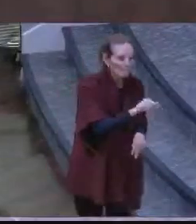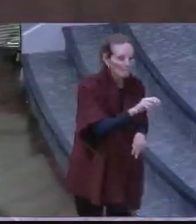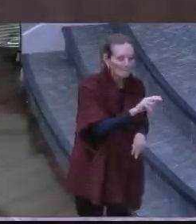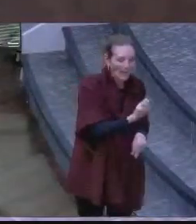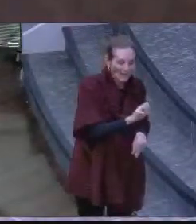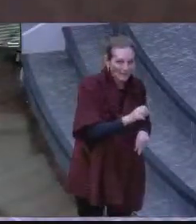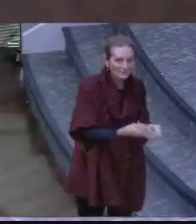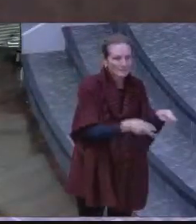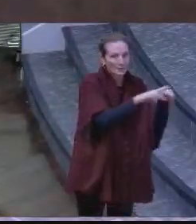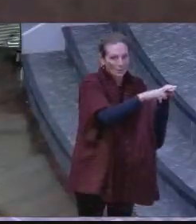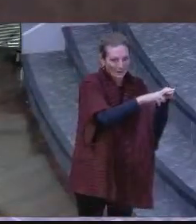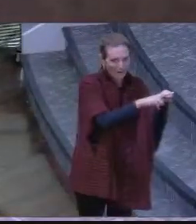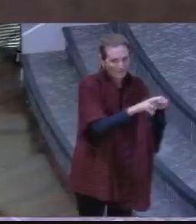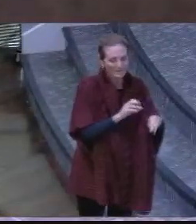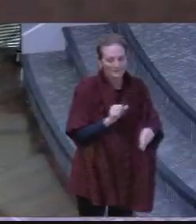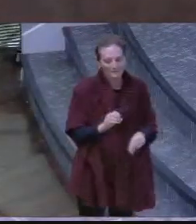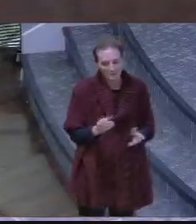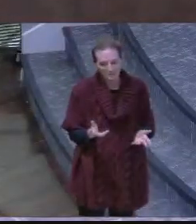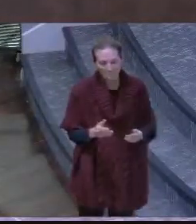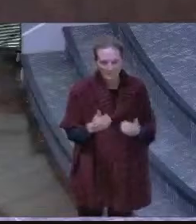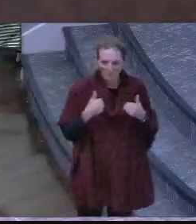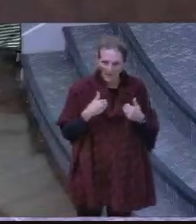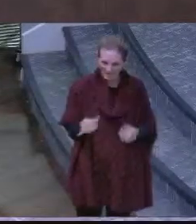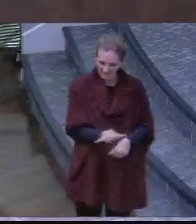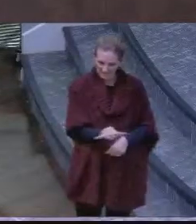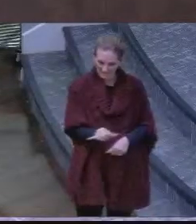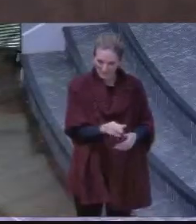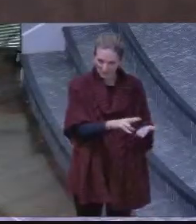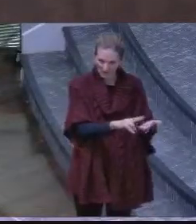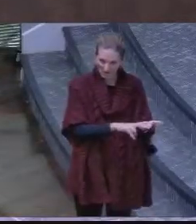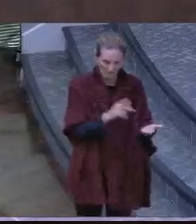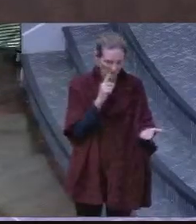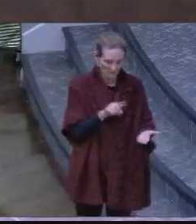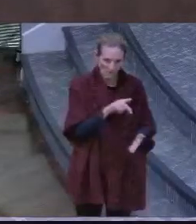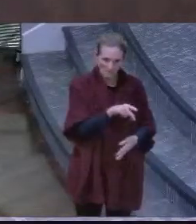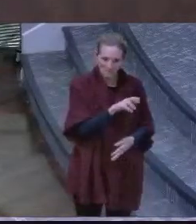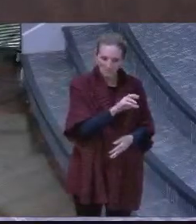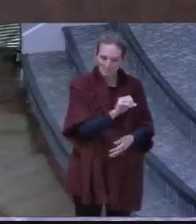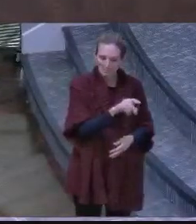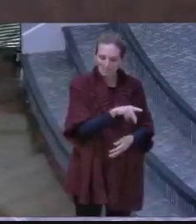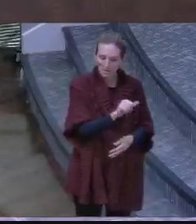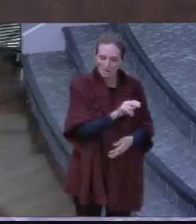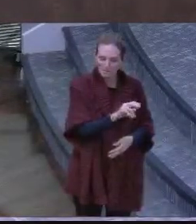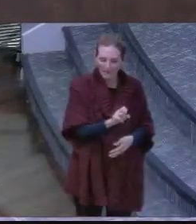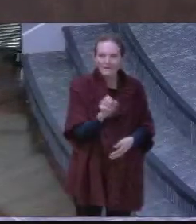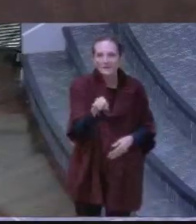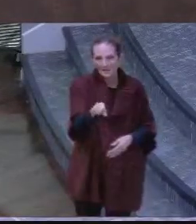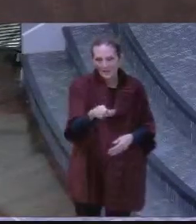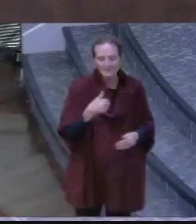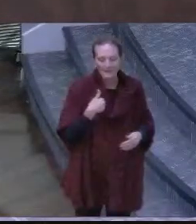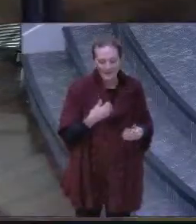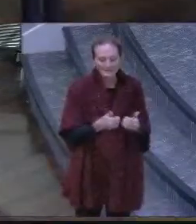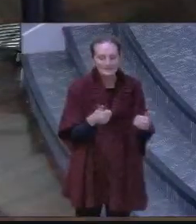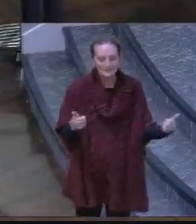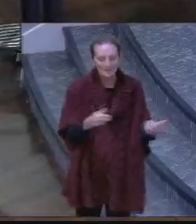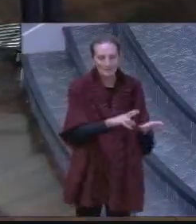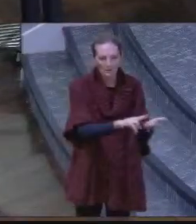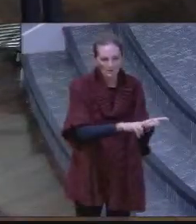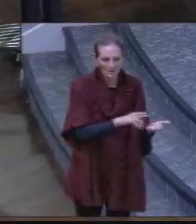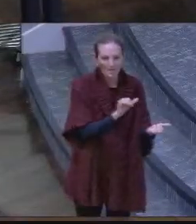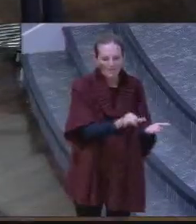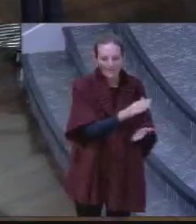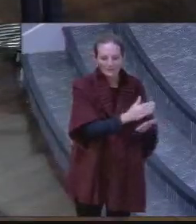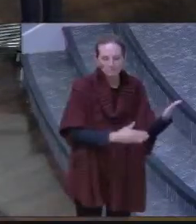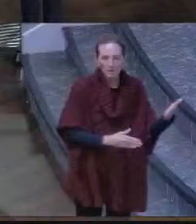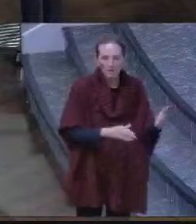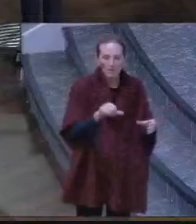Okay, and so do we have a similar contract for propane? Yeah, propane has an individual separate contract. That's a part of the fueling system